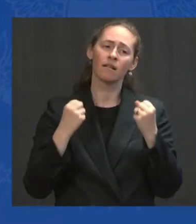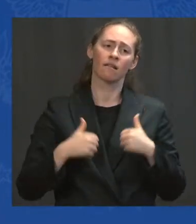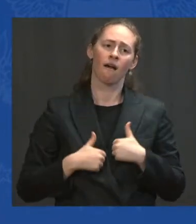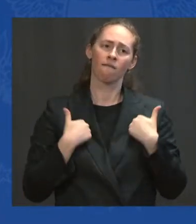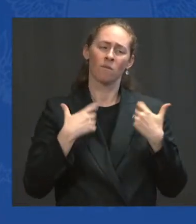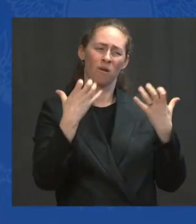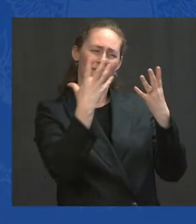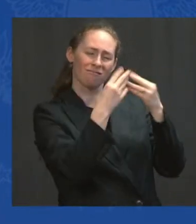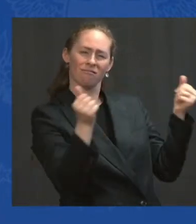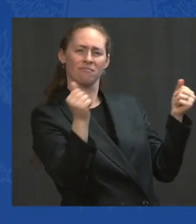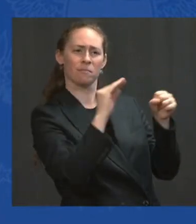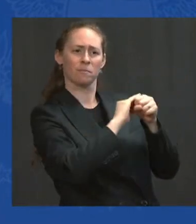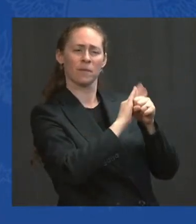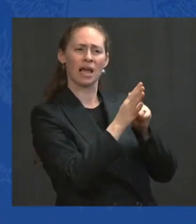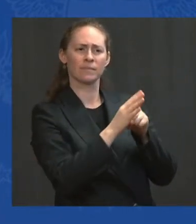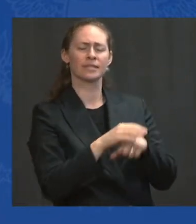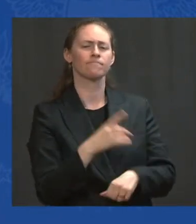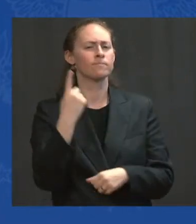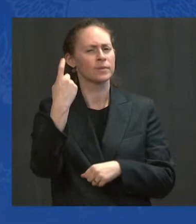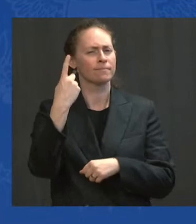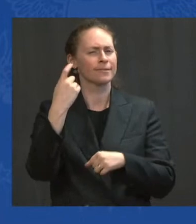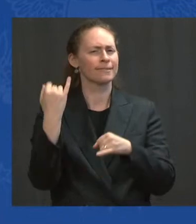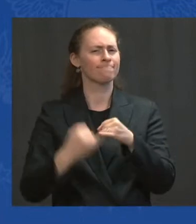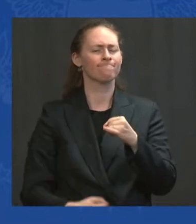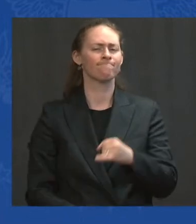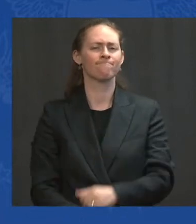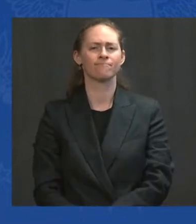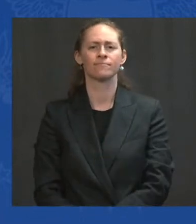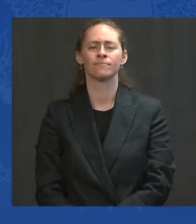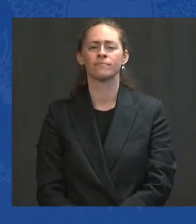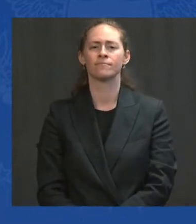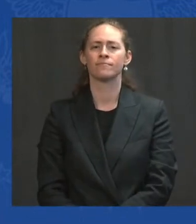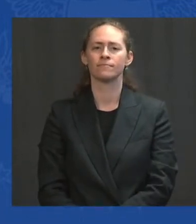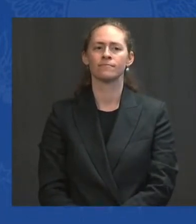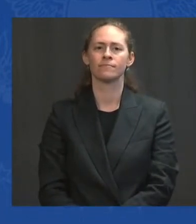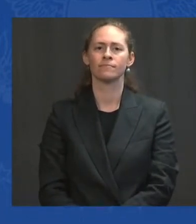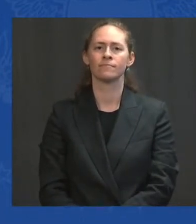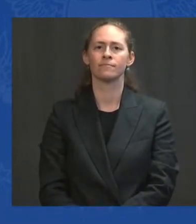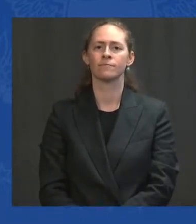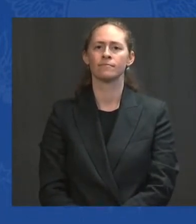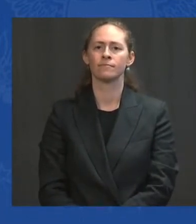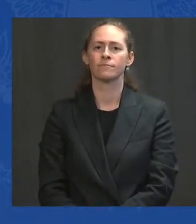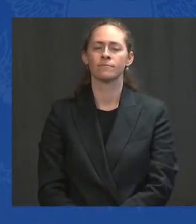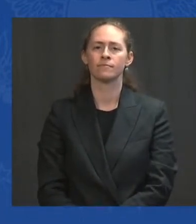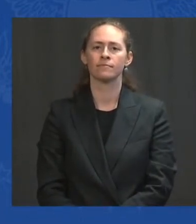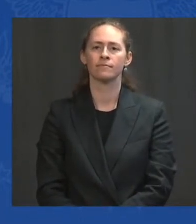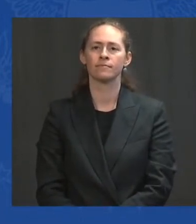Why don't we do one more question? Caitlin Collins, CNN.